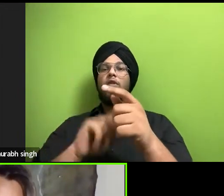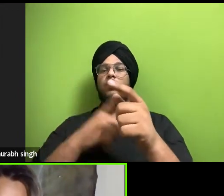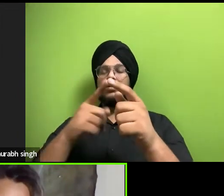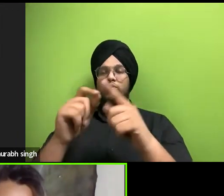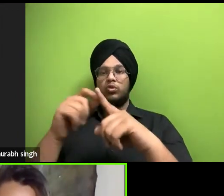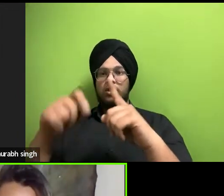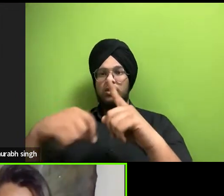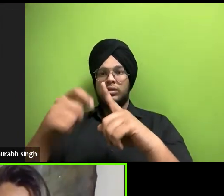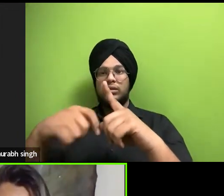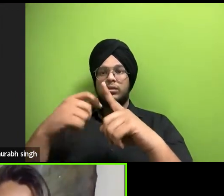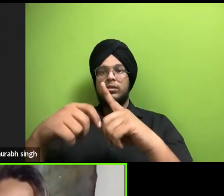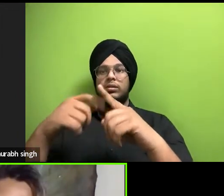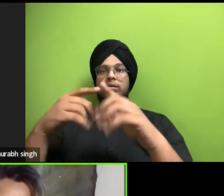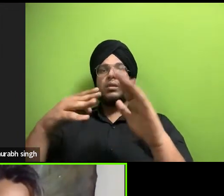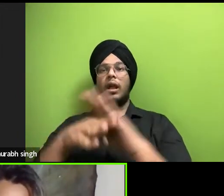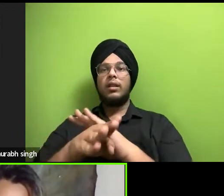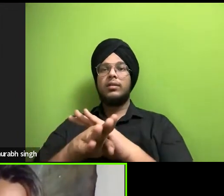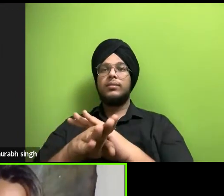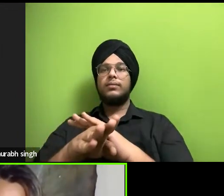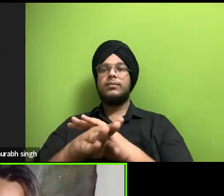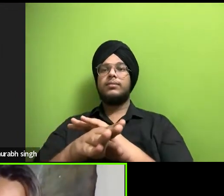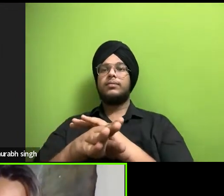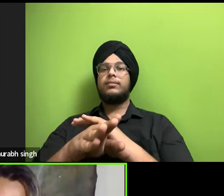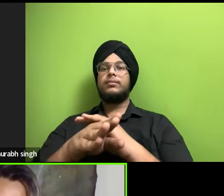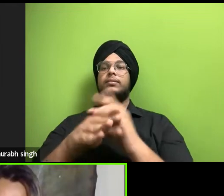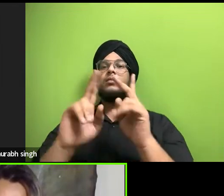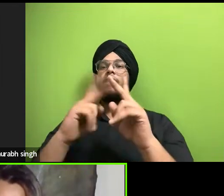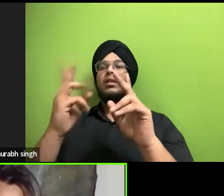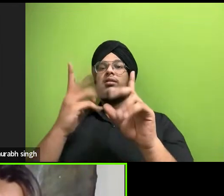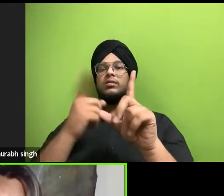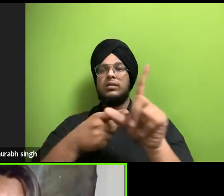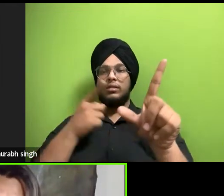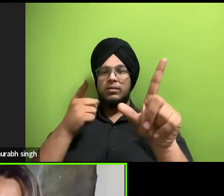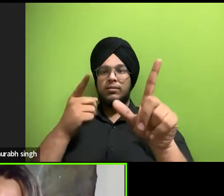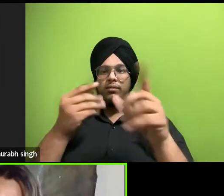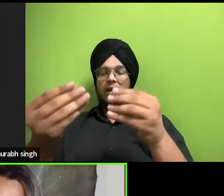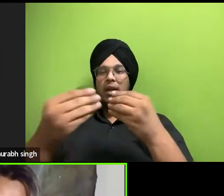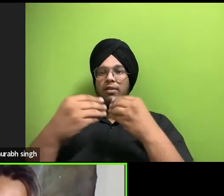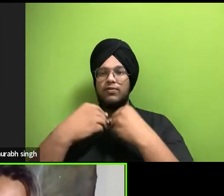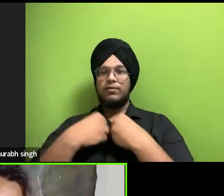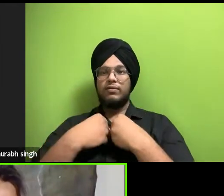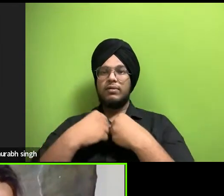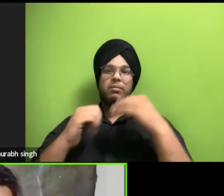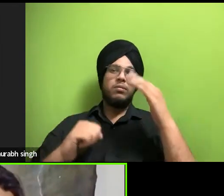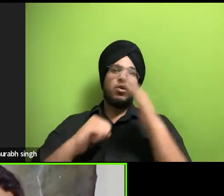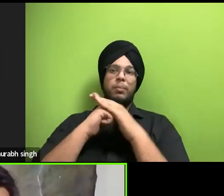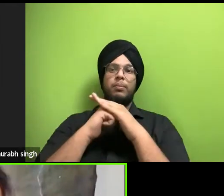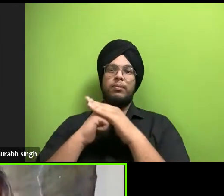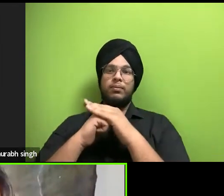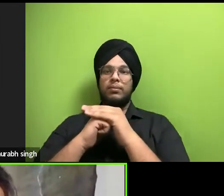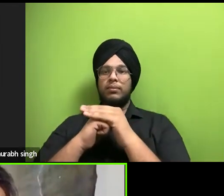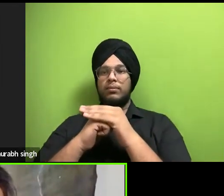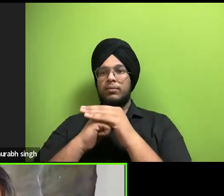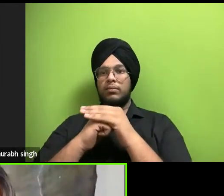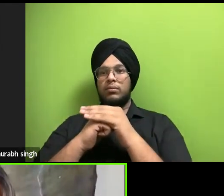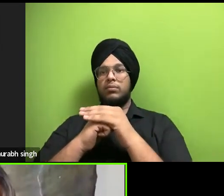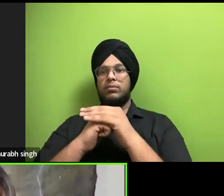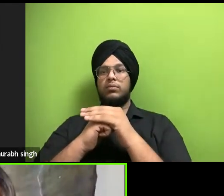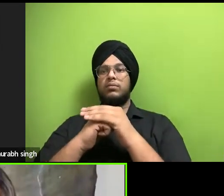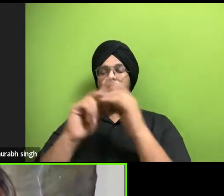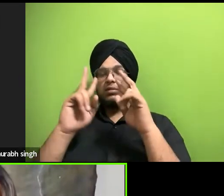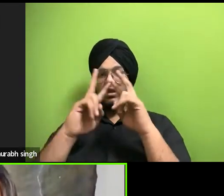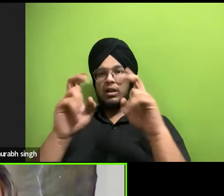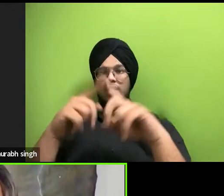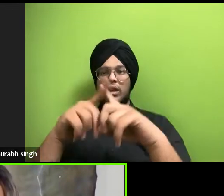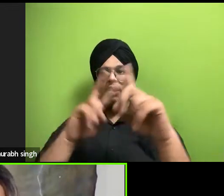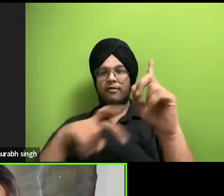Triennial, which happened every 3 years, which gave us this beat that allowed research,